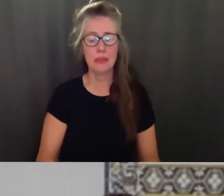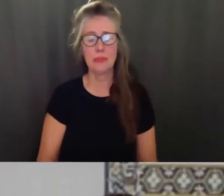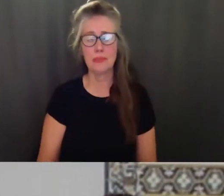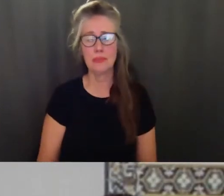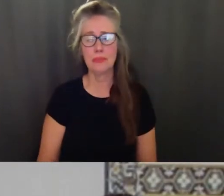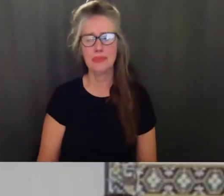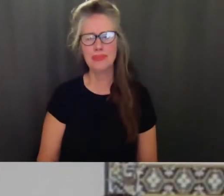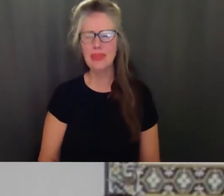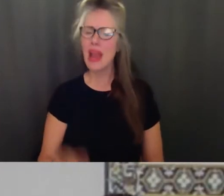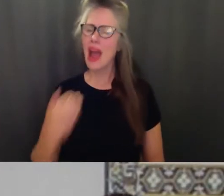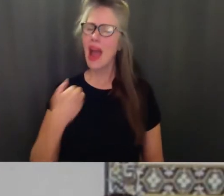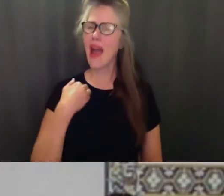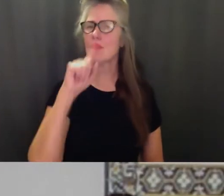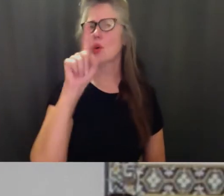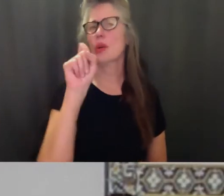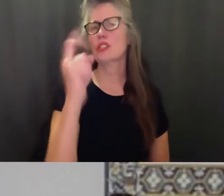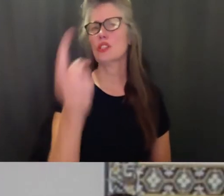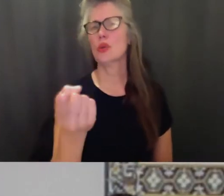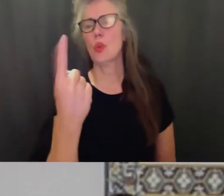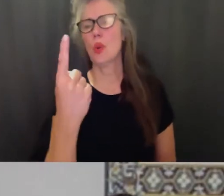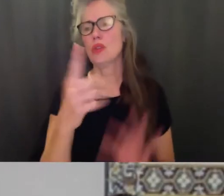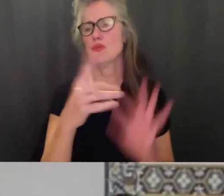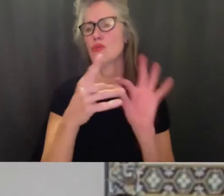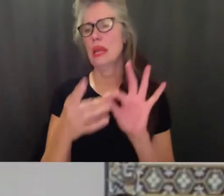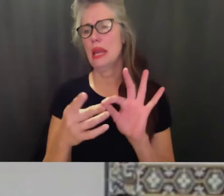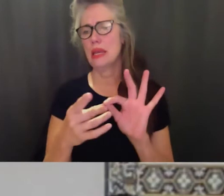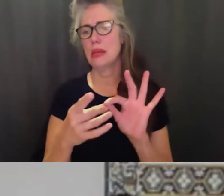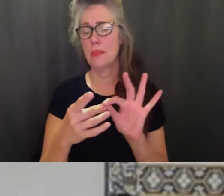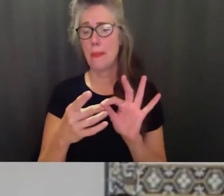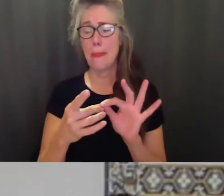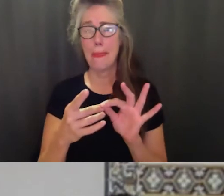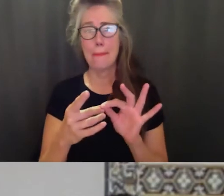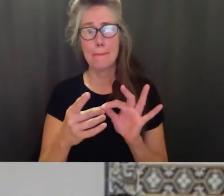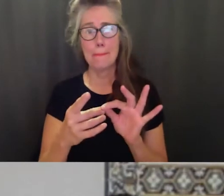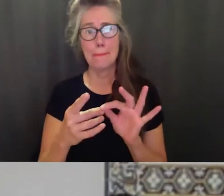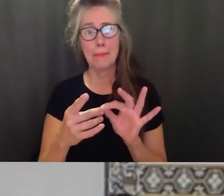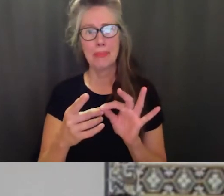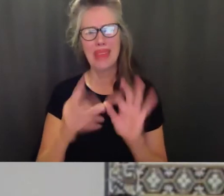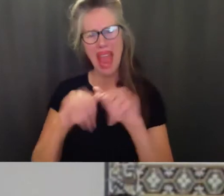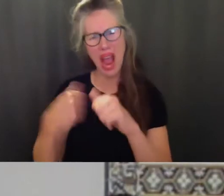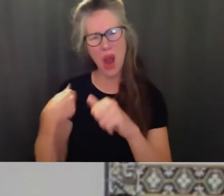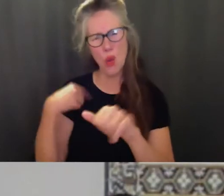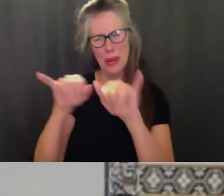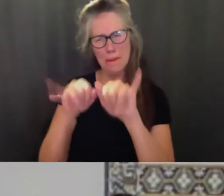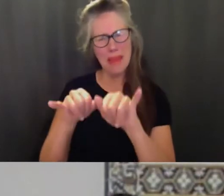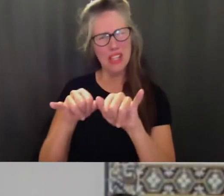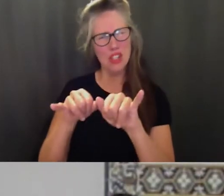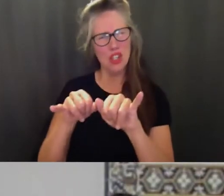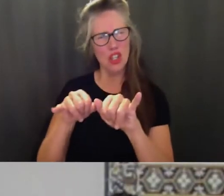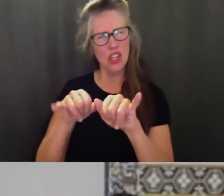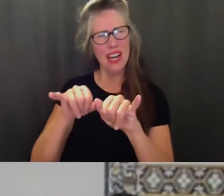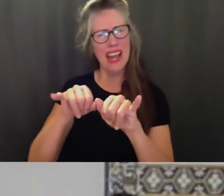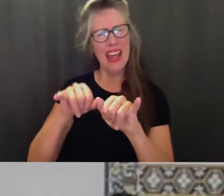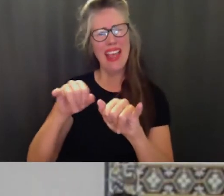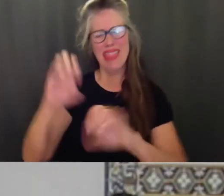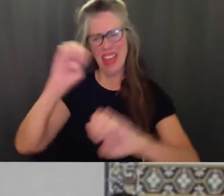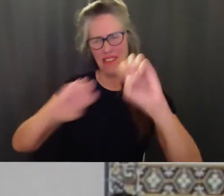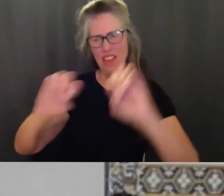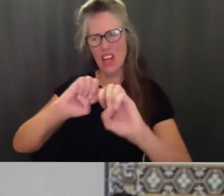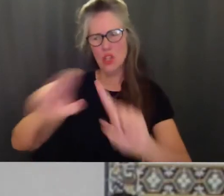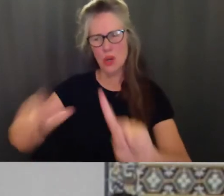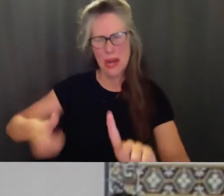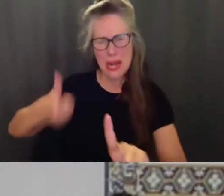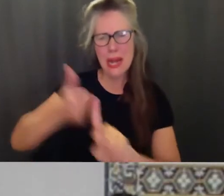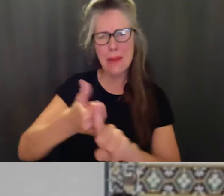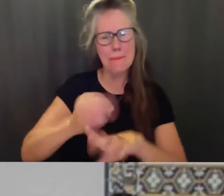just had a question about when we're measuring the impact and the evaluation of that. How